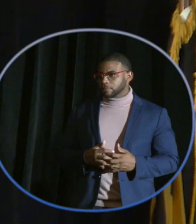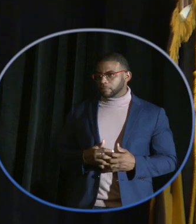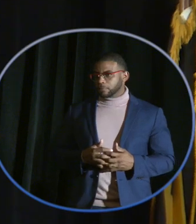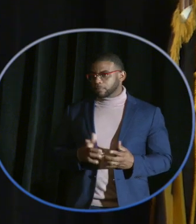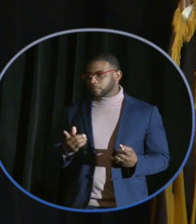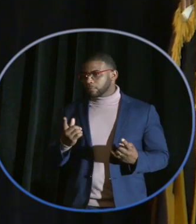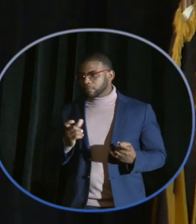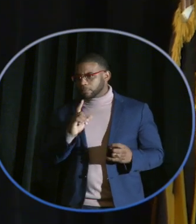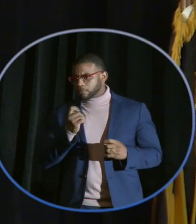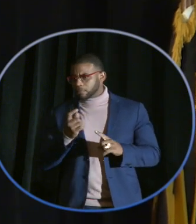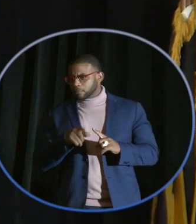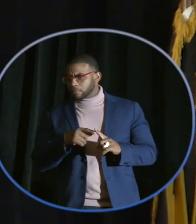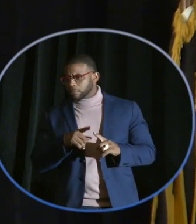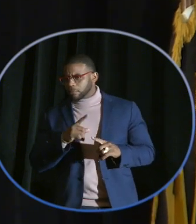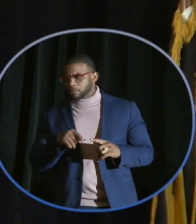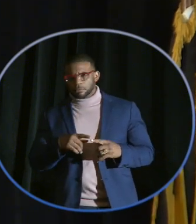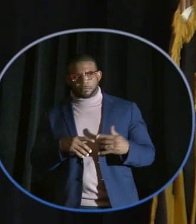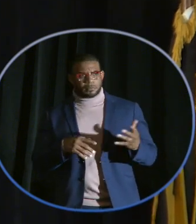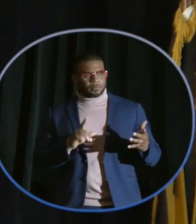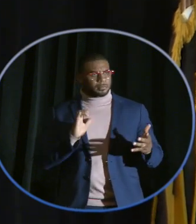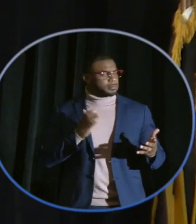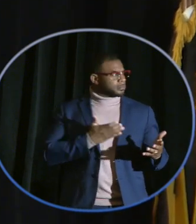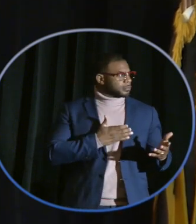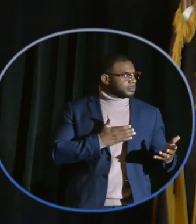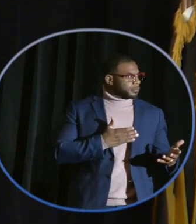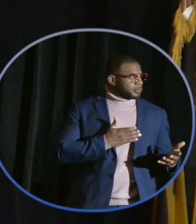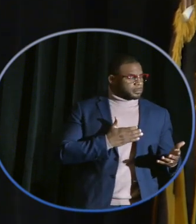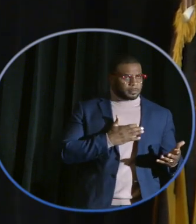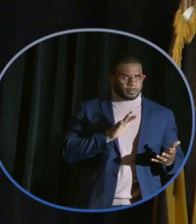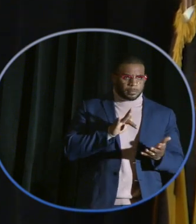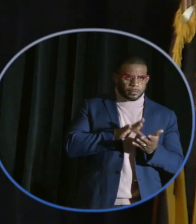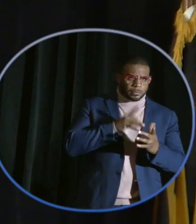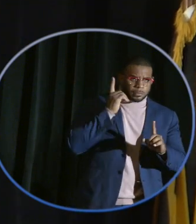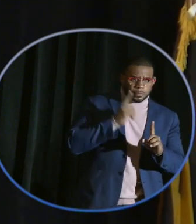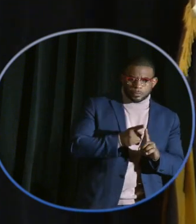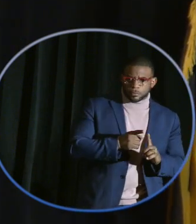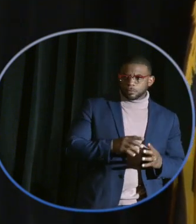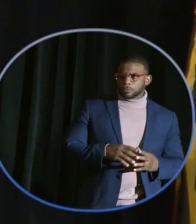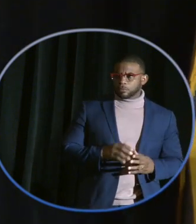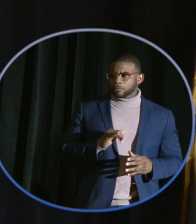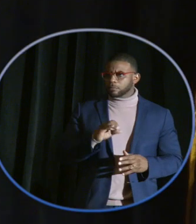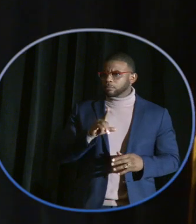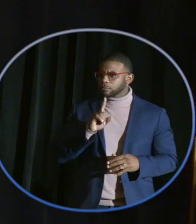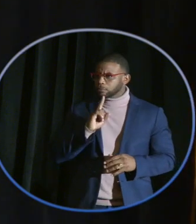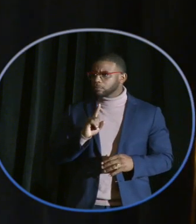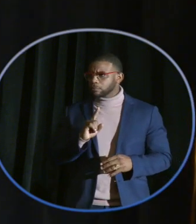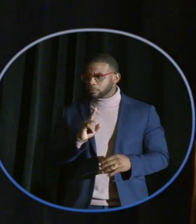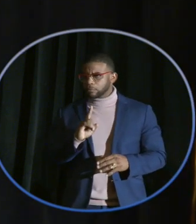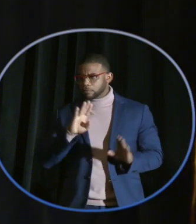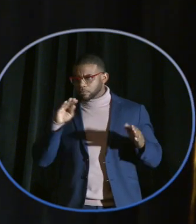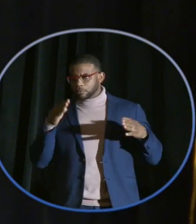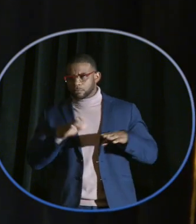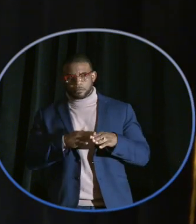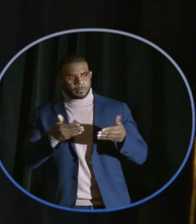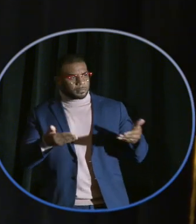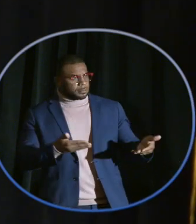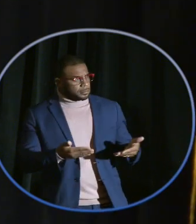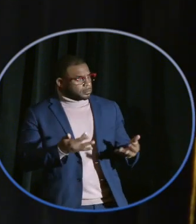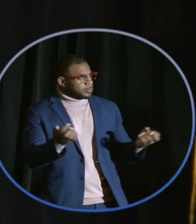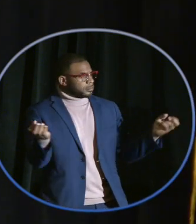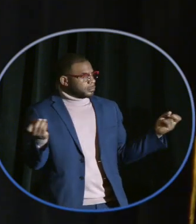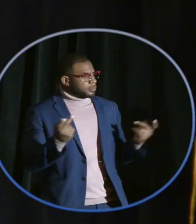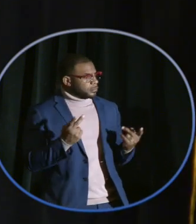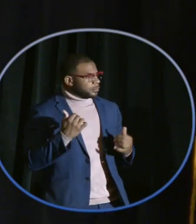And they asked us to talk a little bit about one of our core missions of our company, which is that we focus on hiring